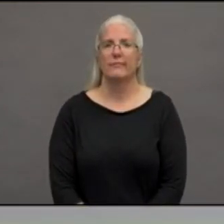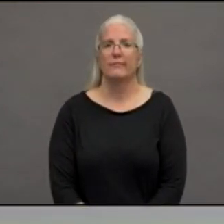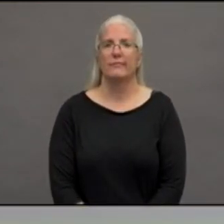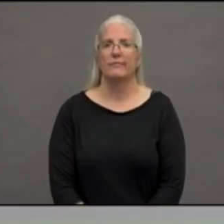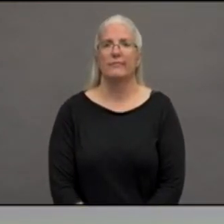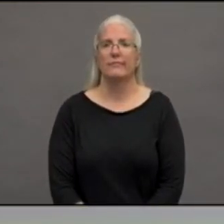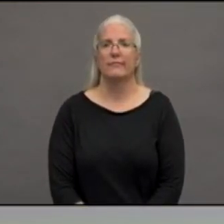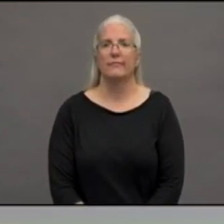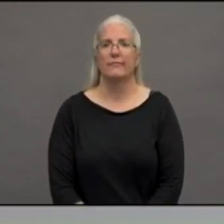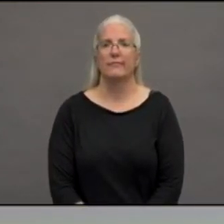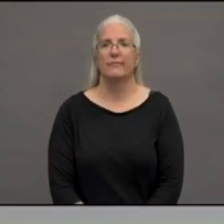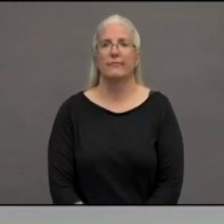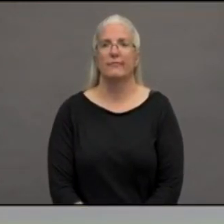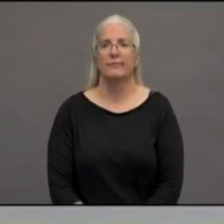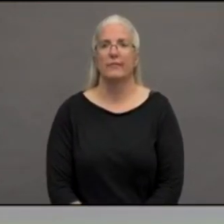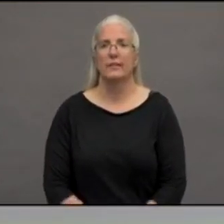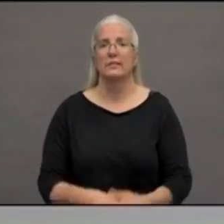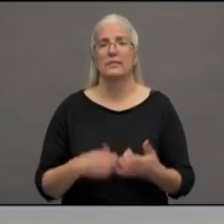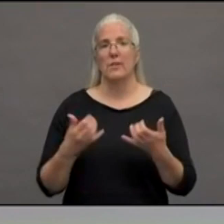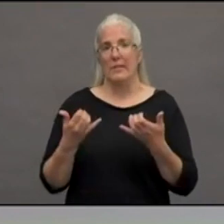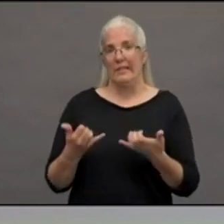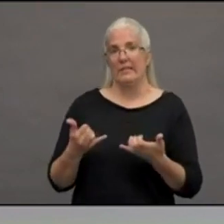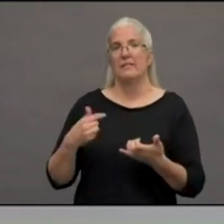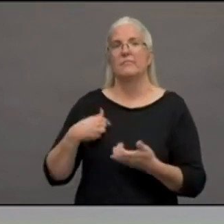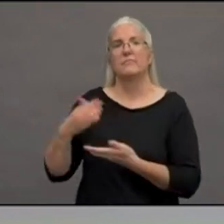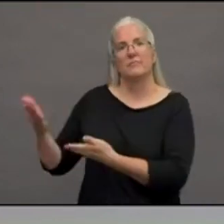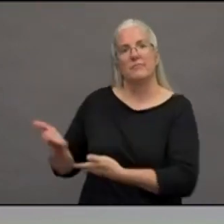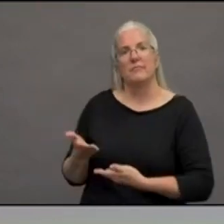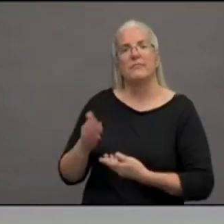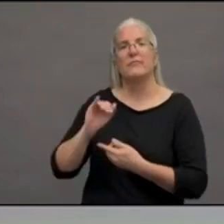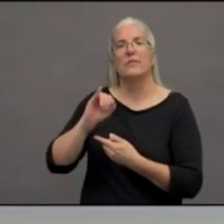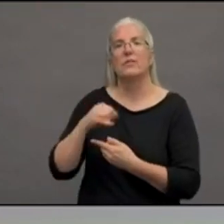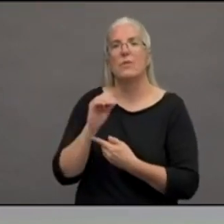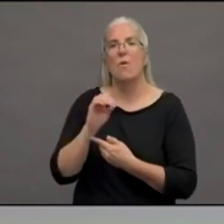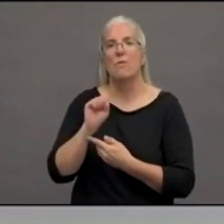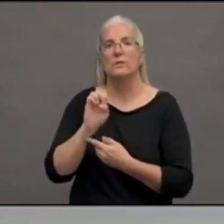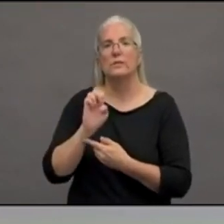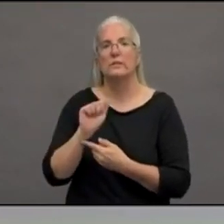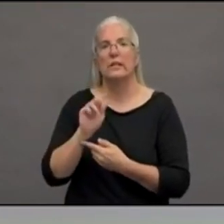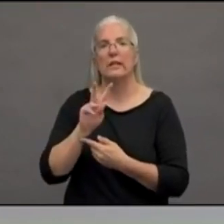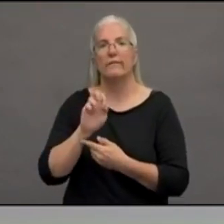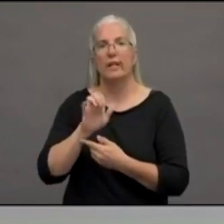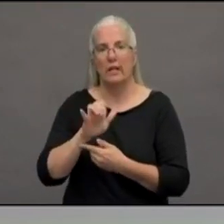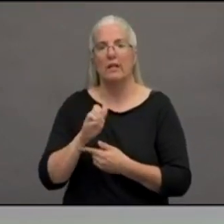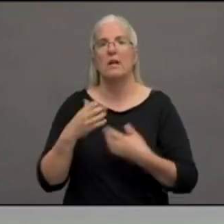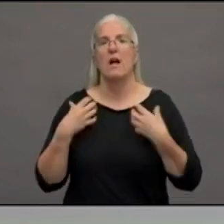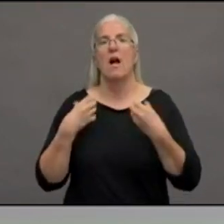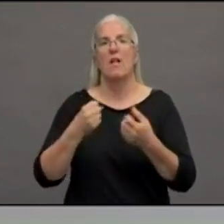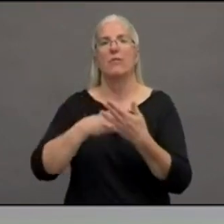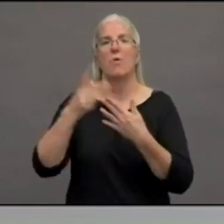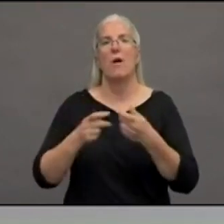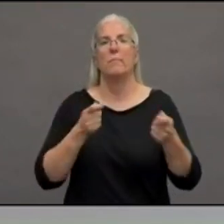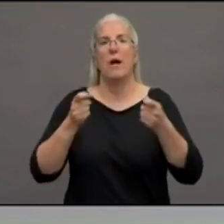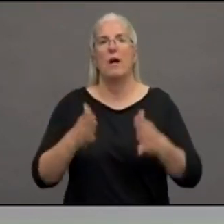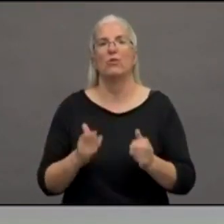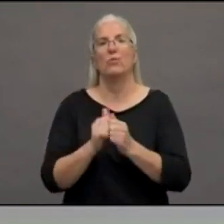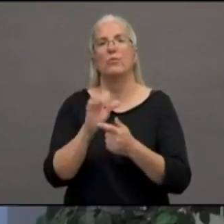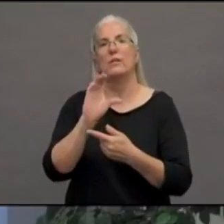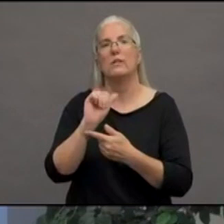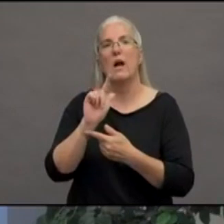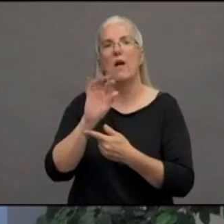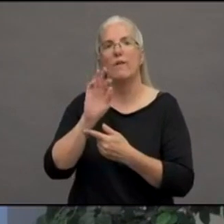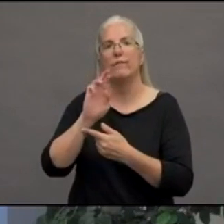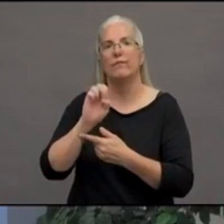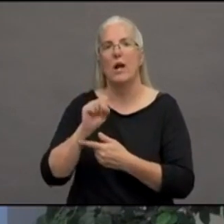So with me today, I have Jo Seavey, Healthcare Program Manager with our CalFresh Healthy Living Program. She joins me this morning to discuss